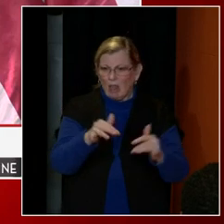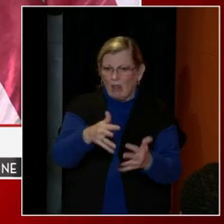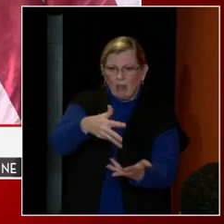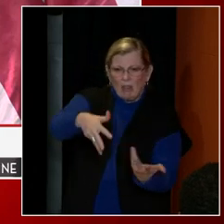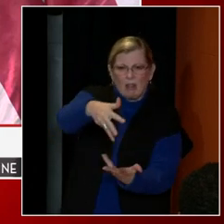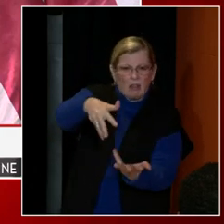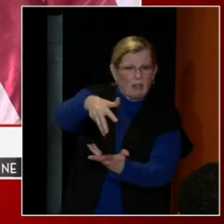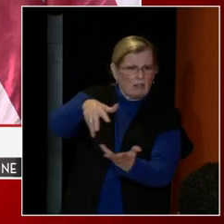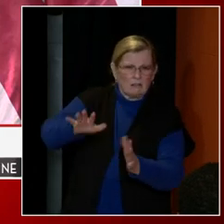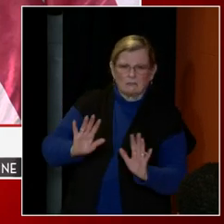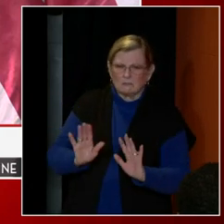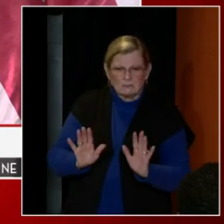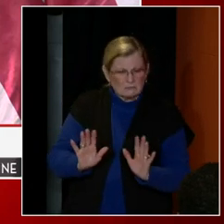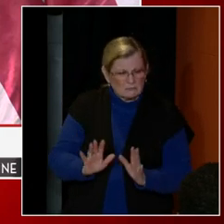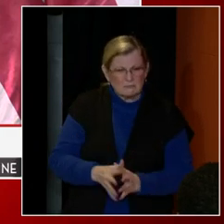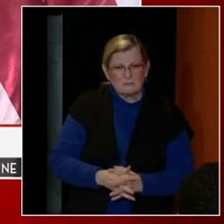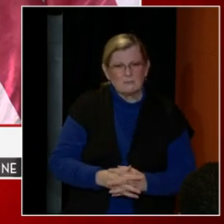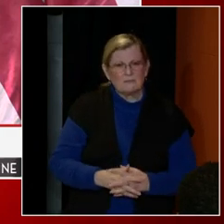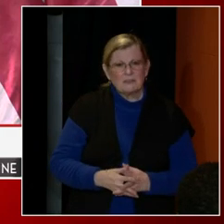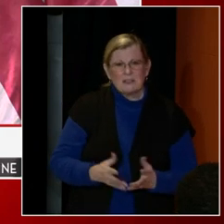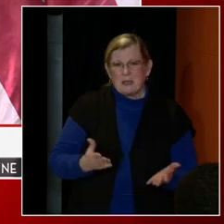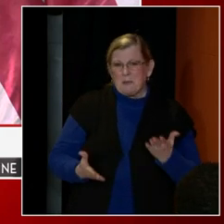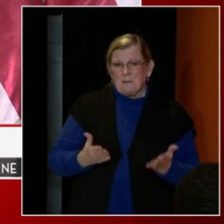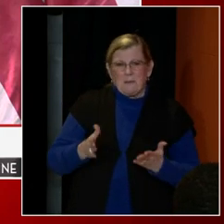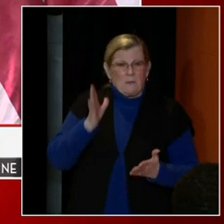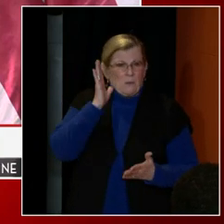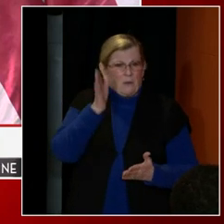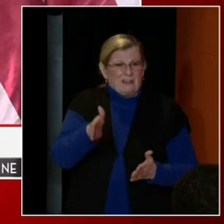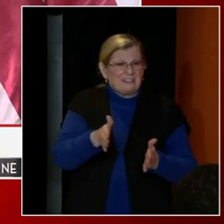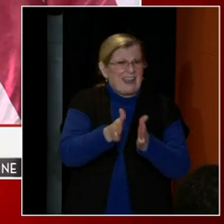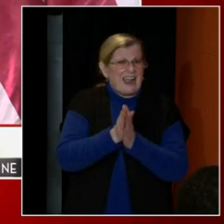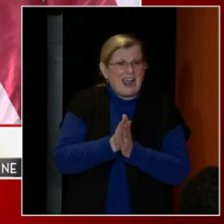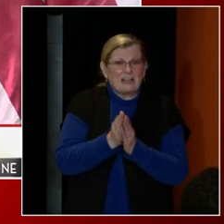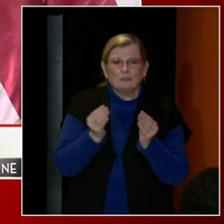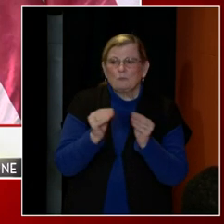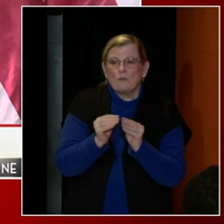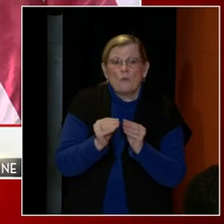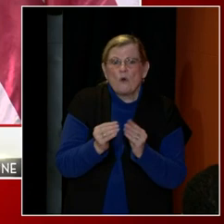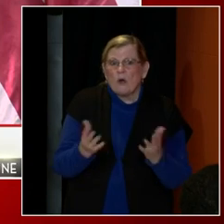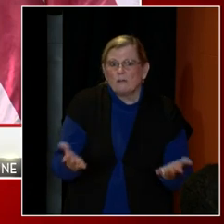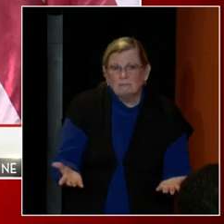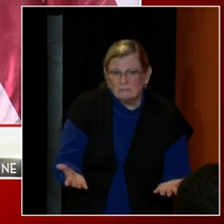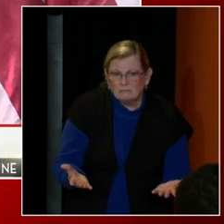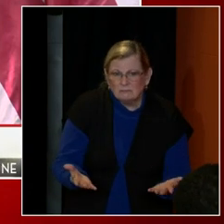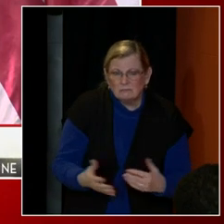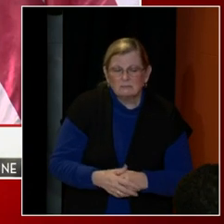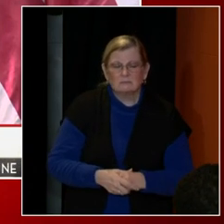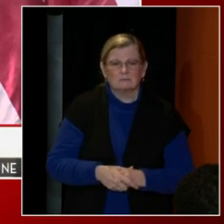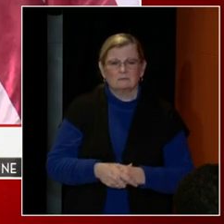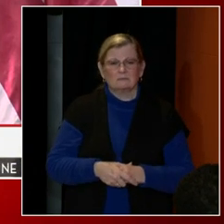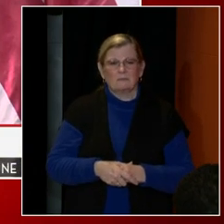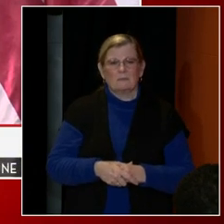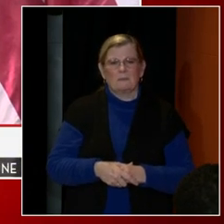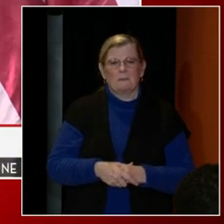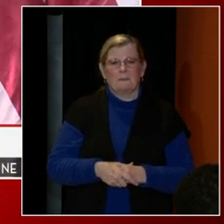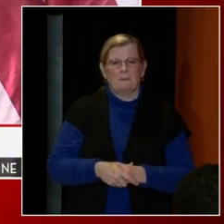more that we ask residents to do in the coming days. So while we are